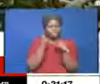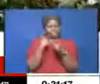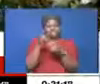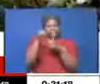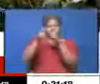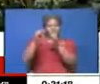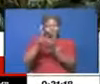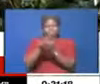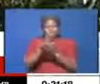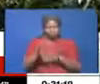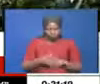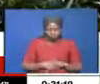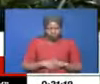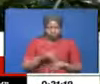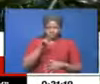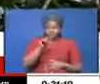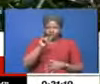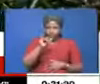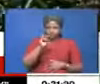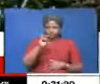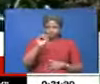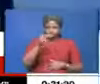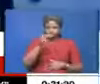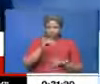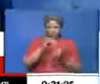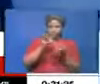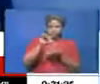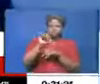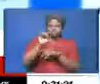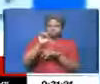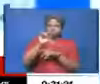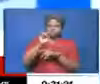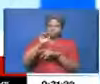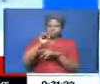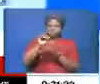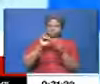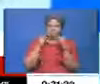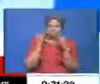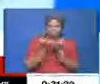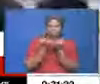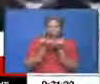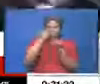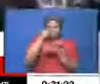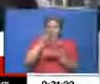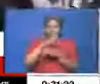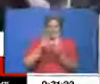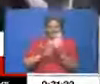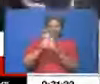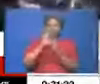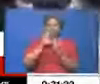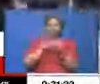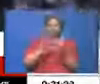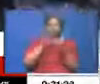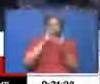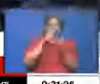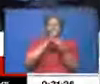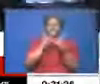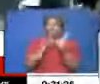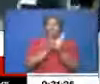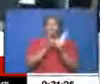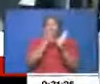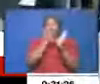from Tegemeo Institute of Policy and Development, says the manifestos have a lot of general statements that do not show the real